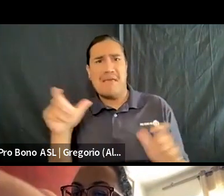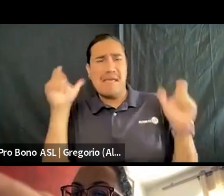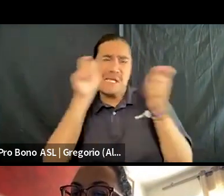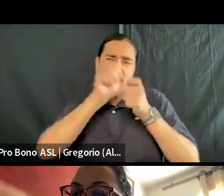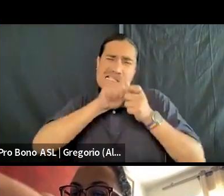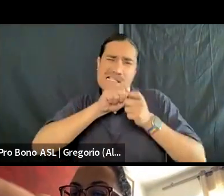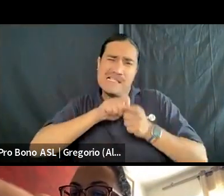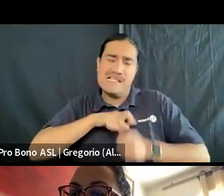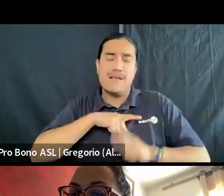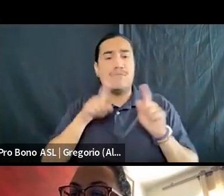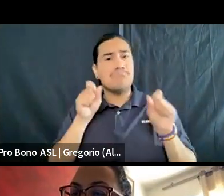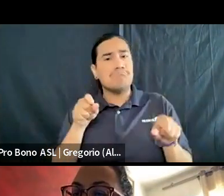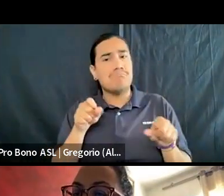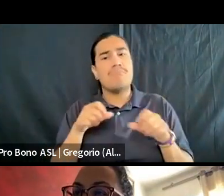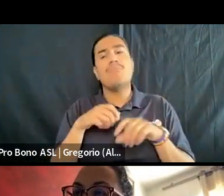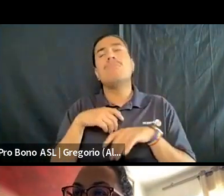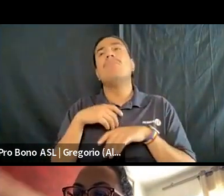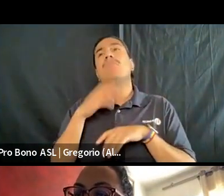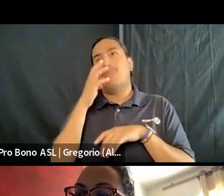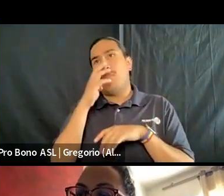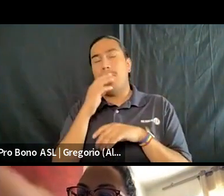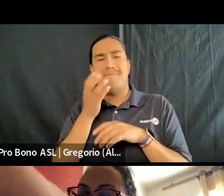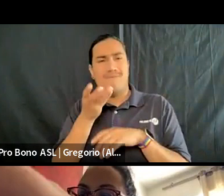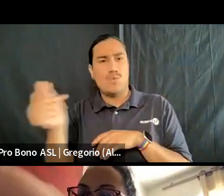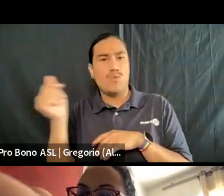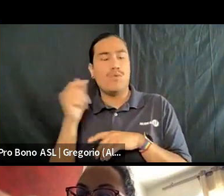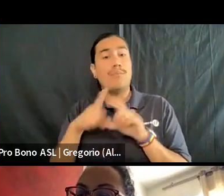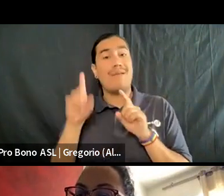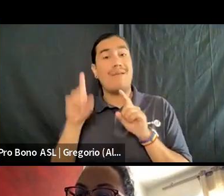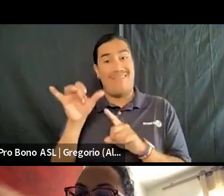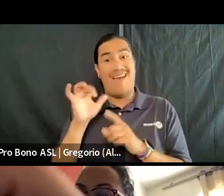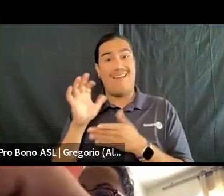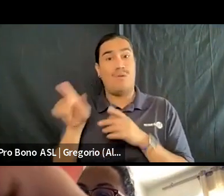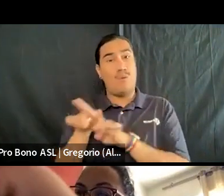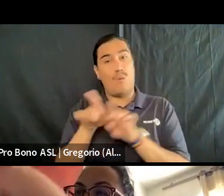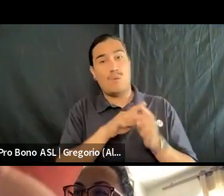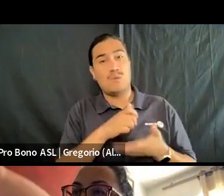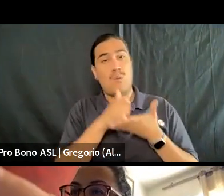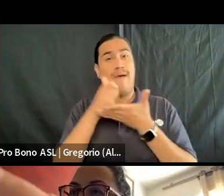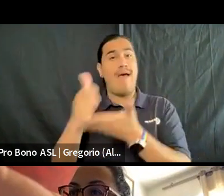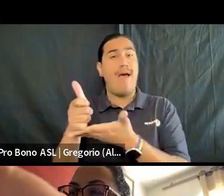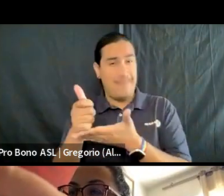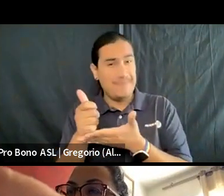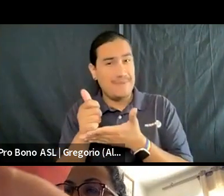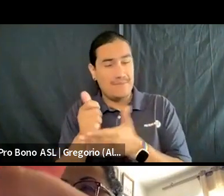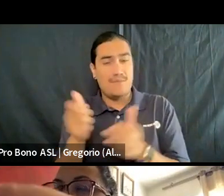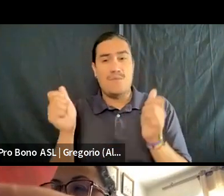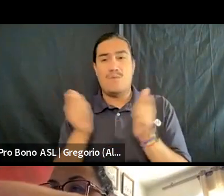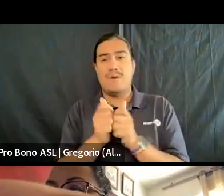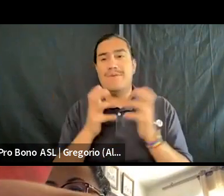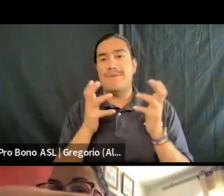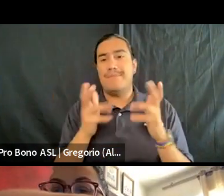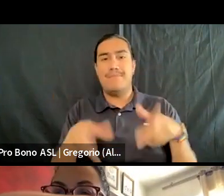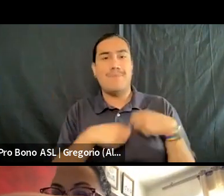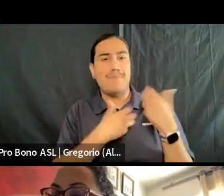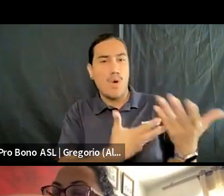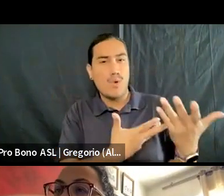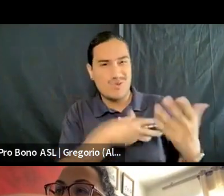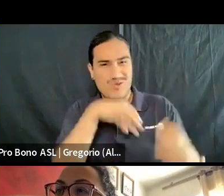That usually helps. I think setting also helps with the poetry of a piece.